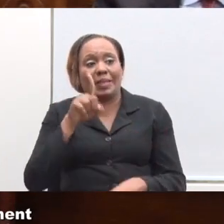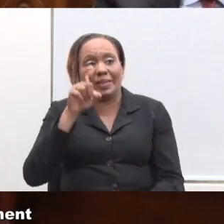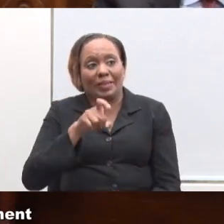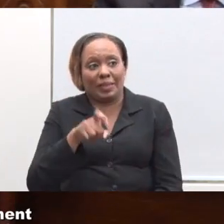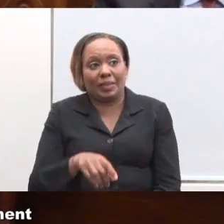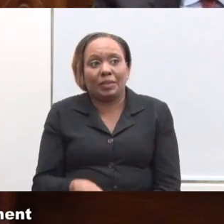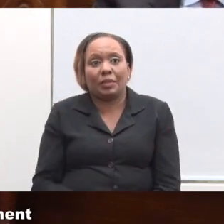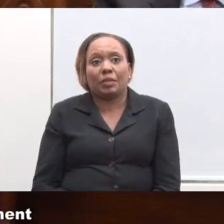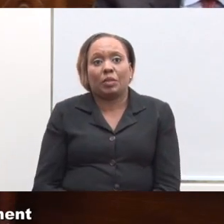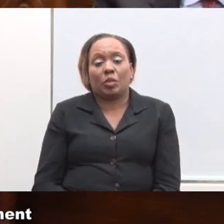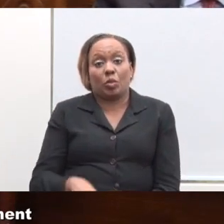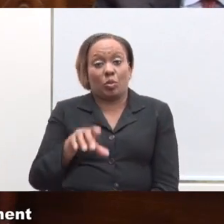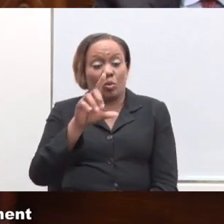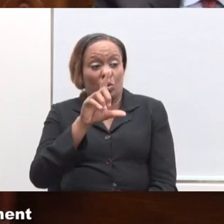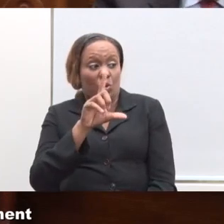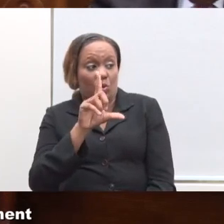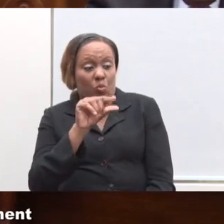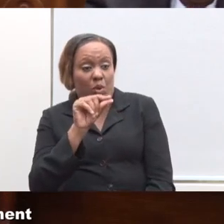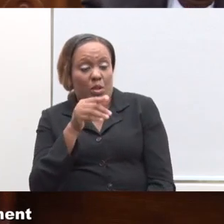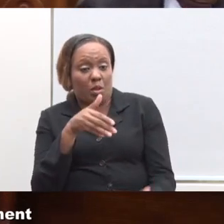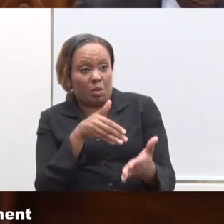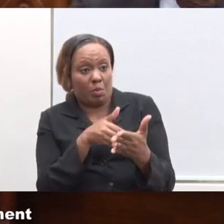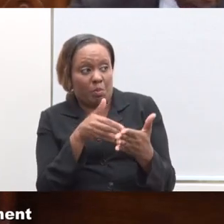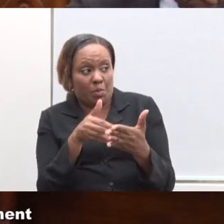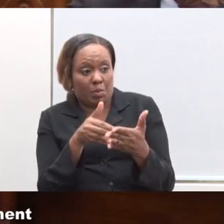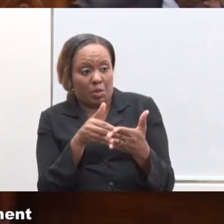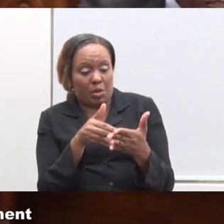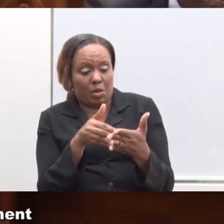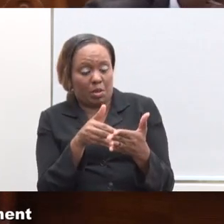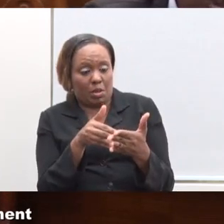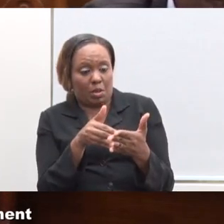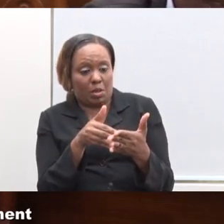$20 million in the first instance